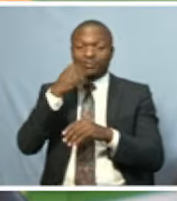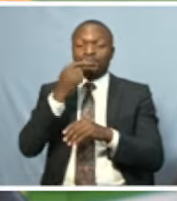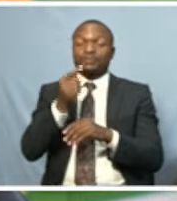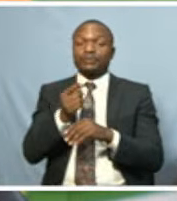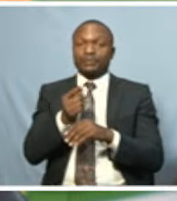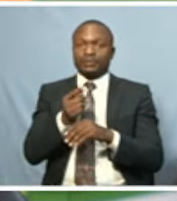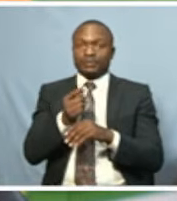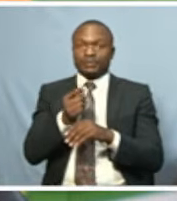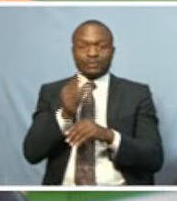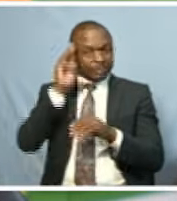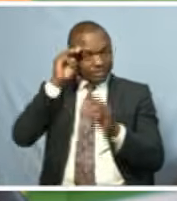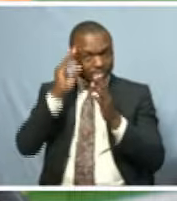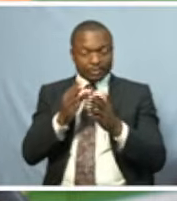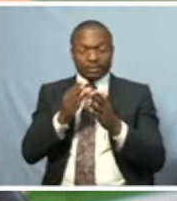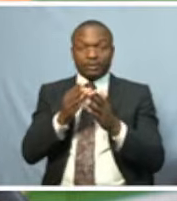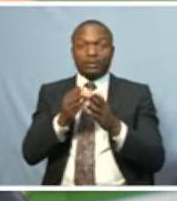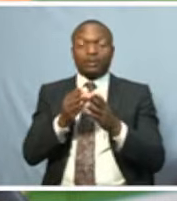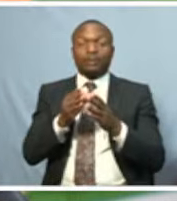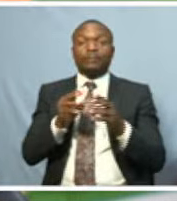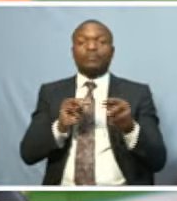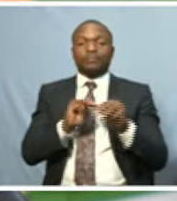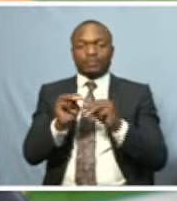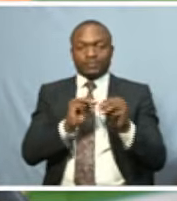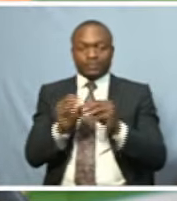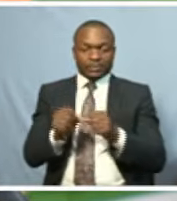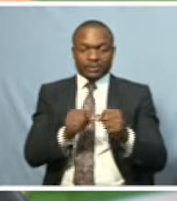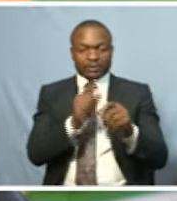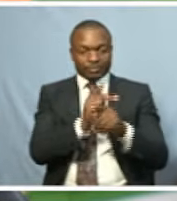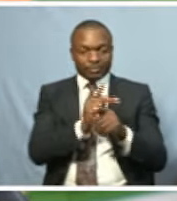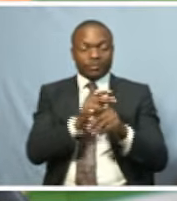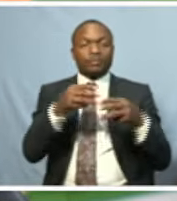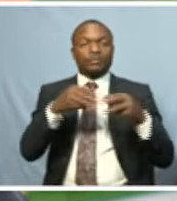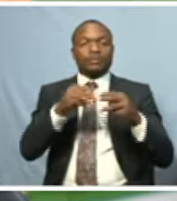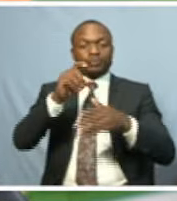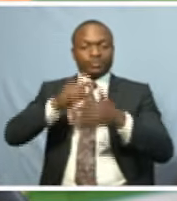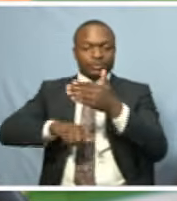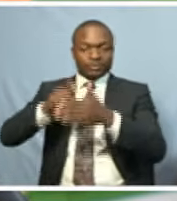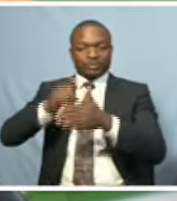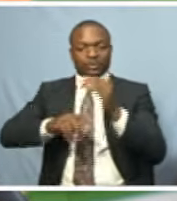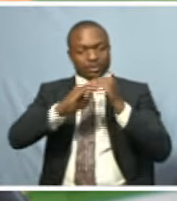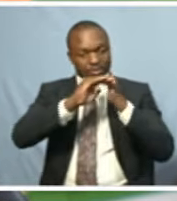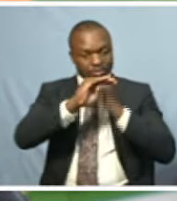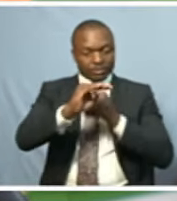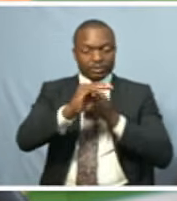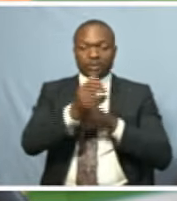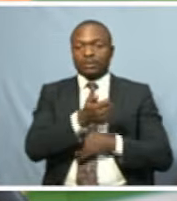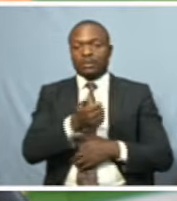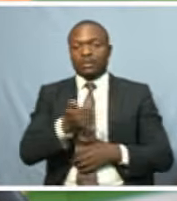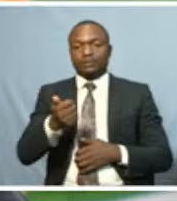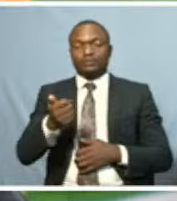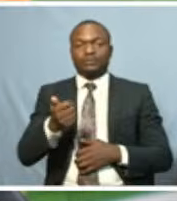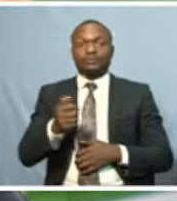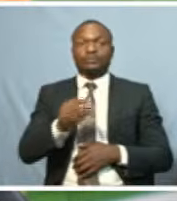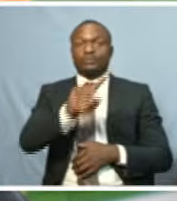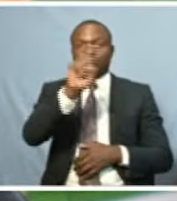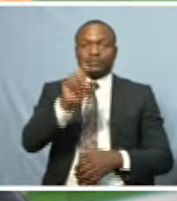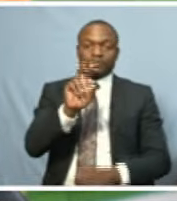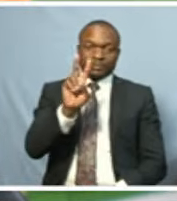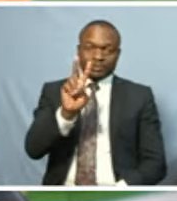storage, management of strategic reserves, as well as market price stabilization, among others.